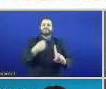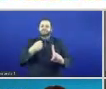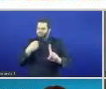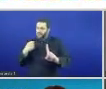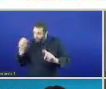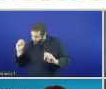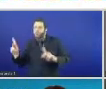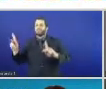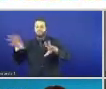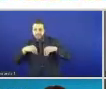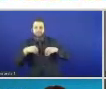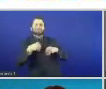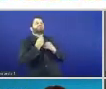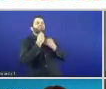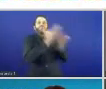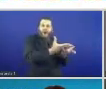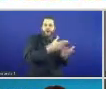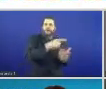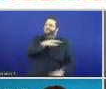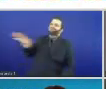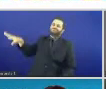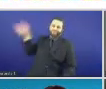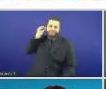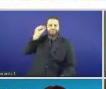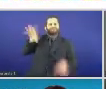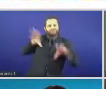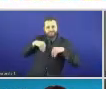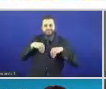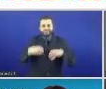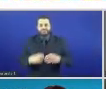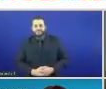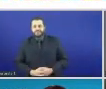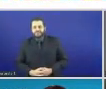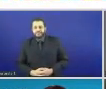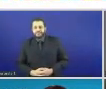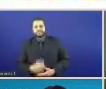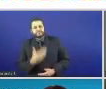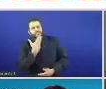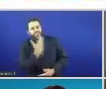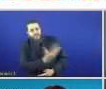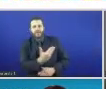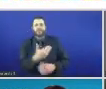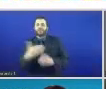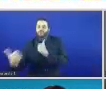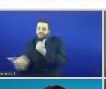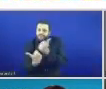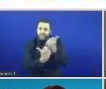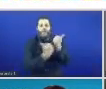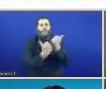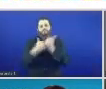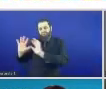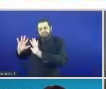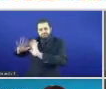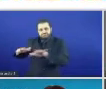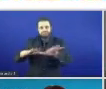still lacking after all of these years. So I'm going to turn now to Mersi. Mersi, you've been doing activism for gender equality